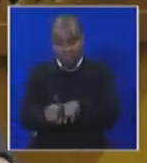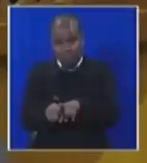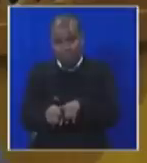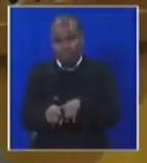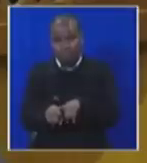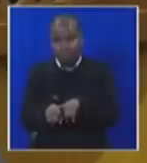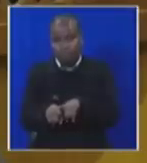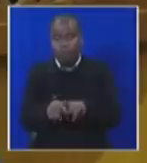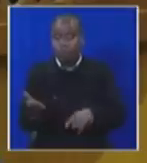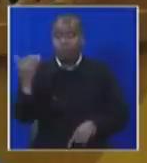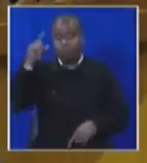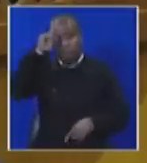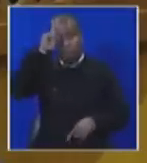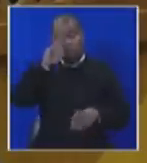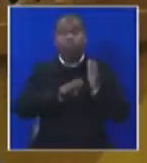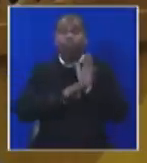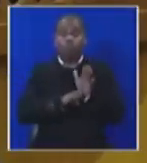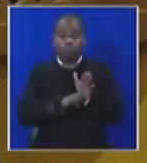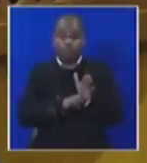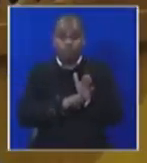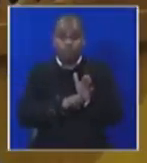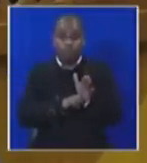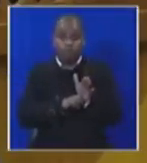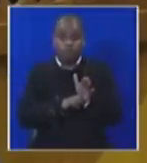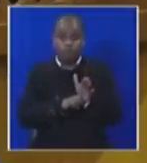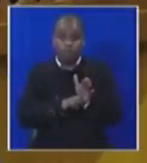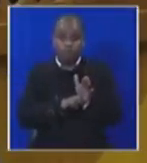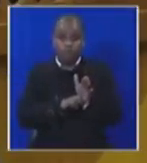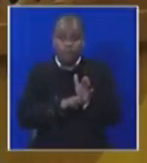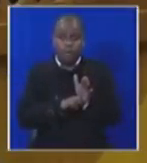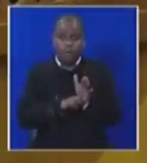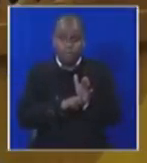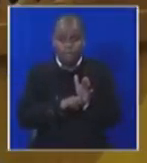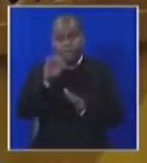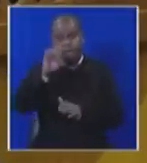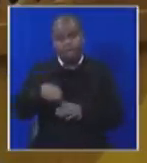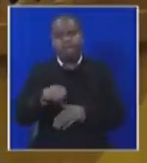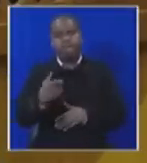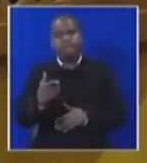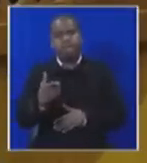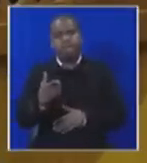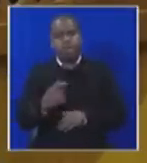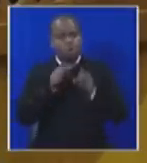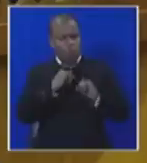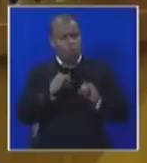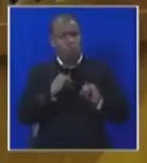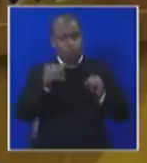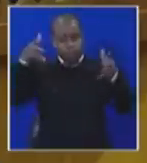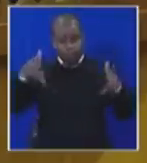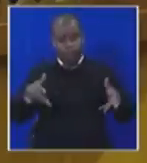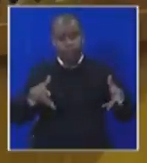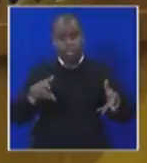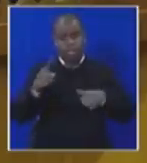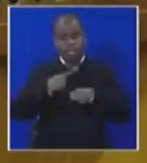undoing President Mandela's example and legacy in this fashion. Your unabashed performance here last week, where